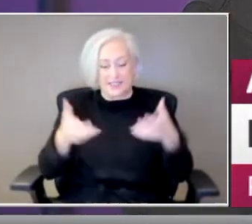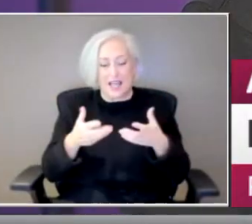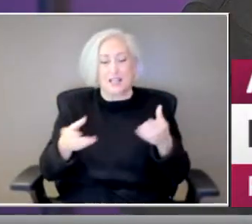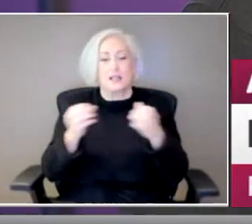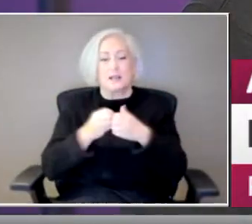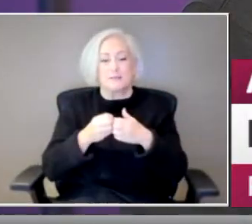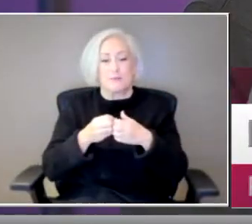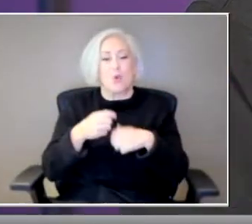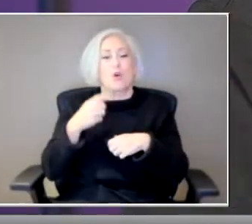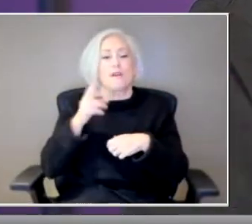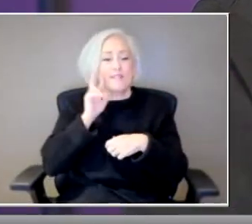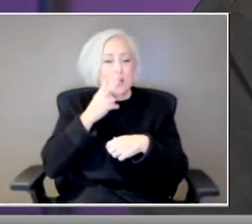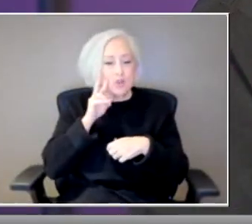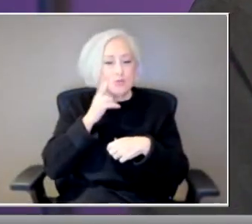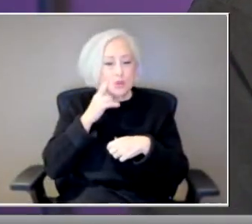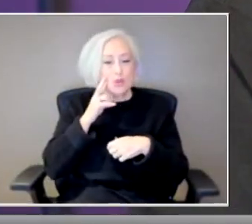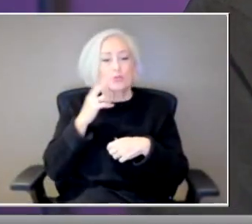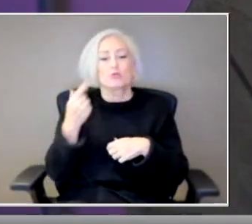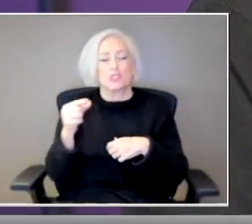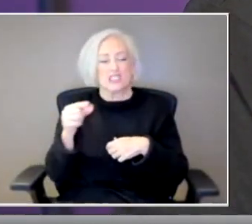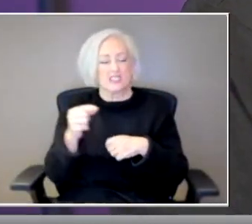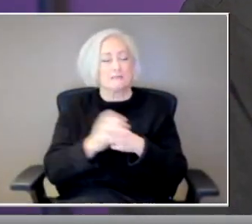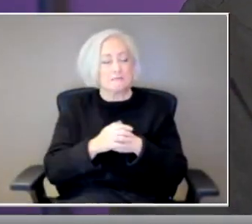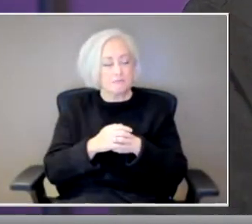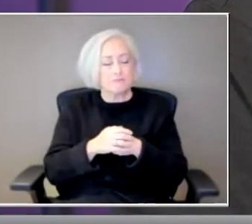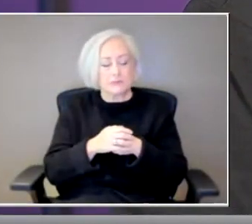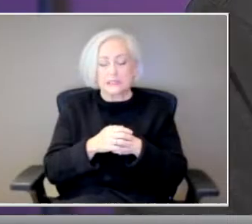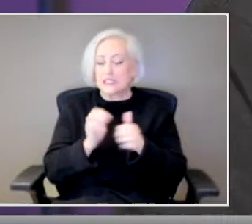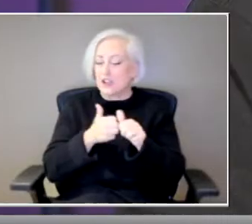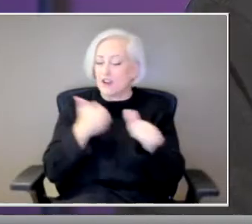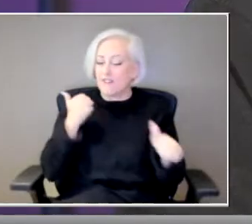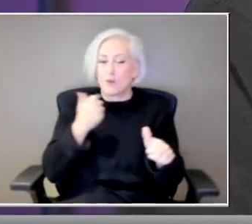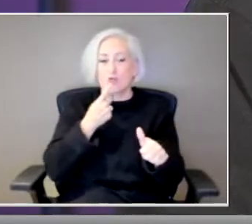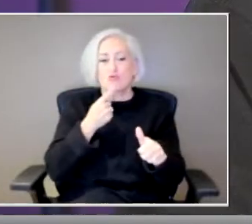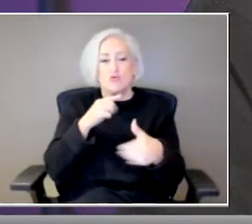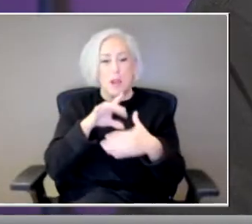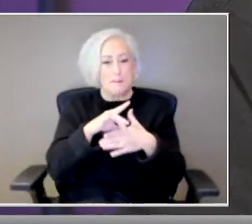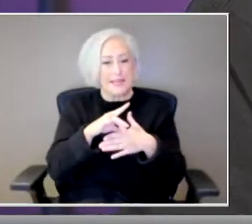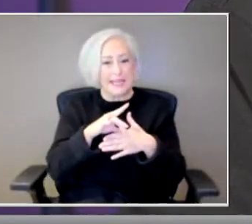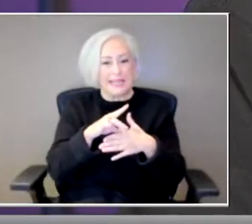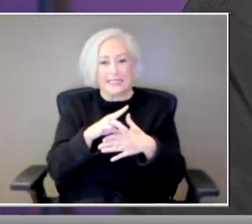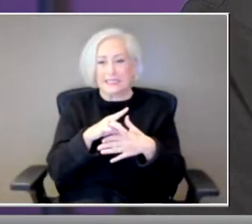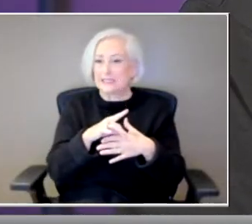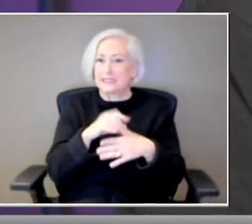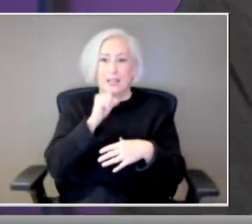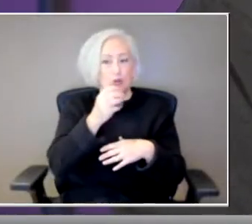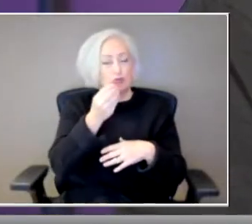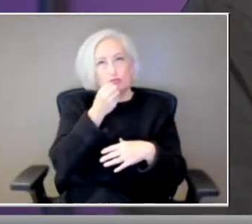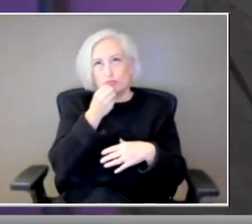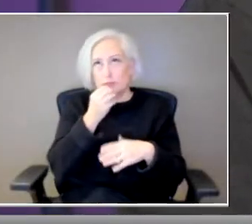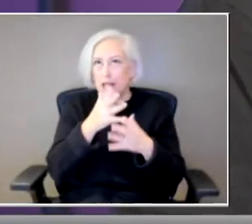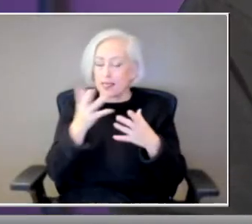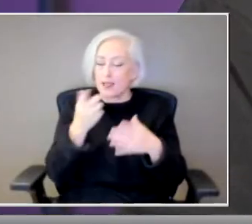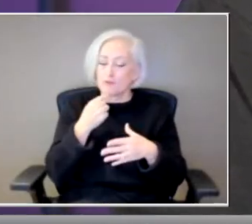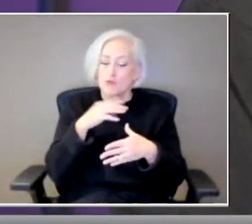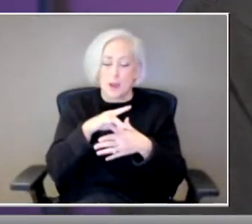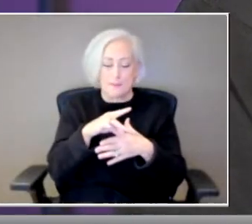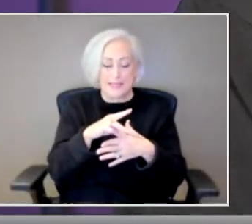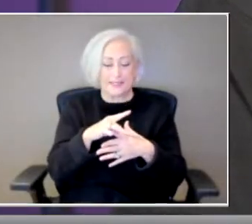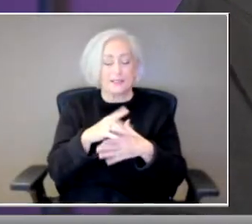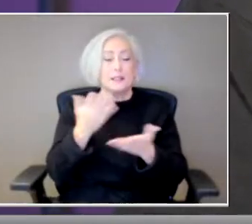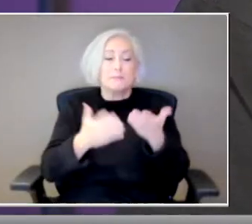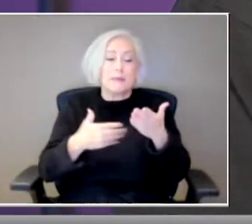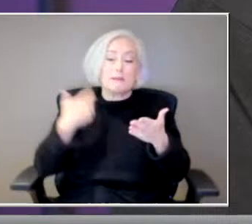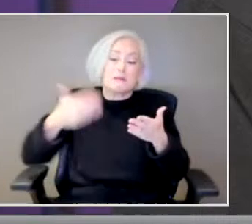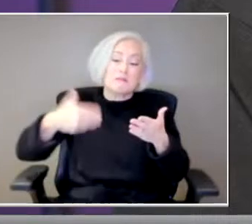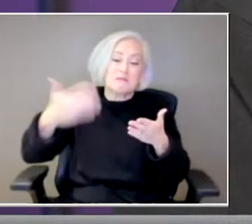like that, you know, and stay away from the red meat. I don't eat hardly any at all red meat. Once in a while, I might have a steak, but not very often,